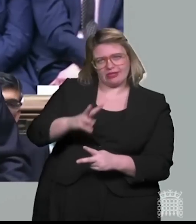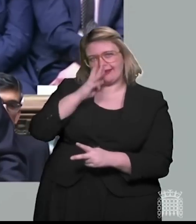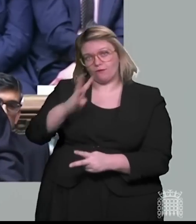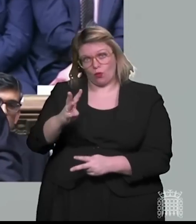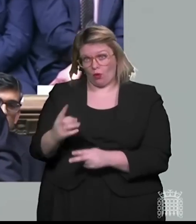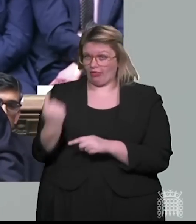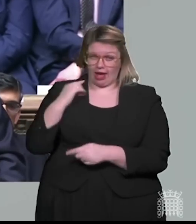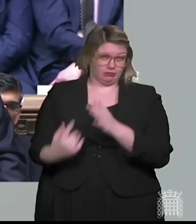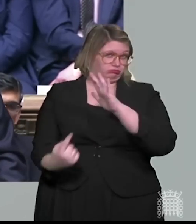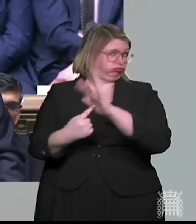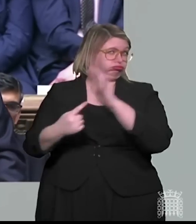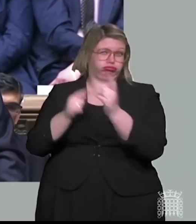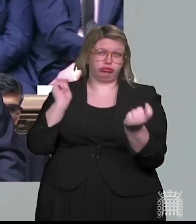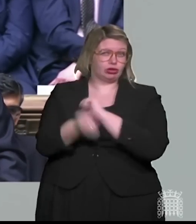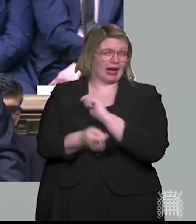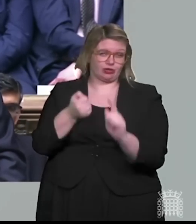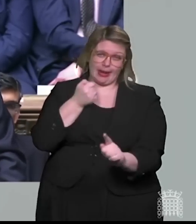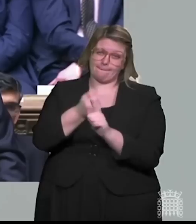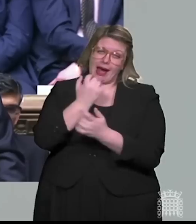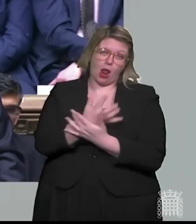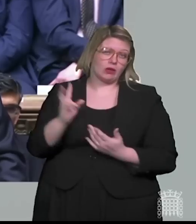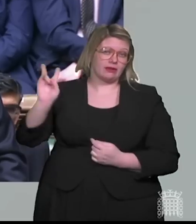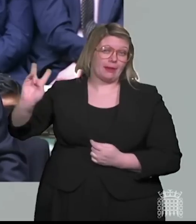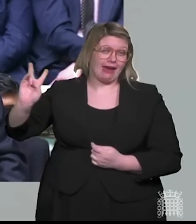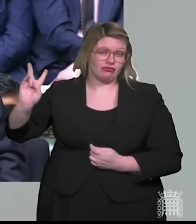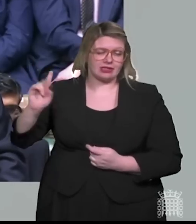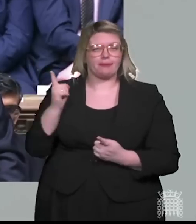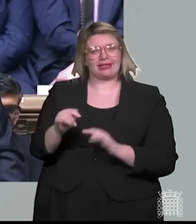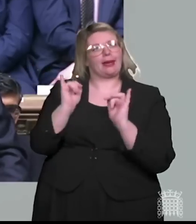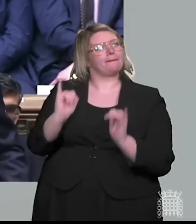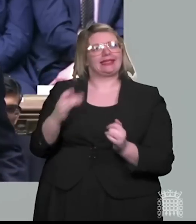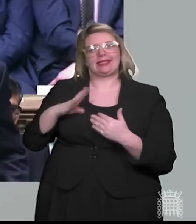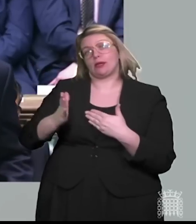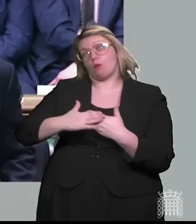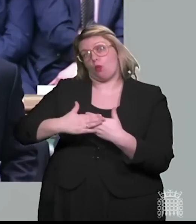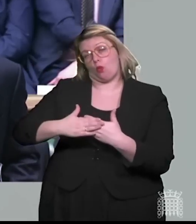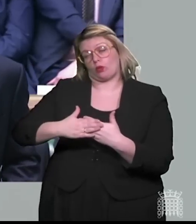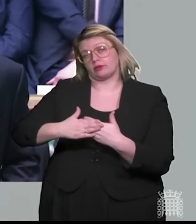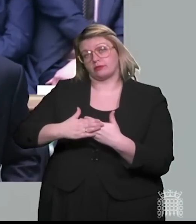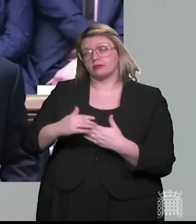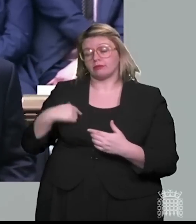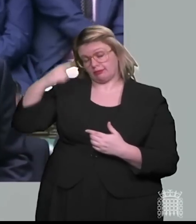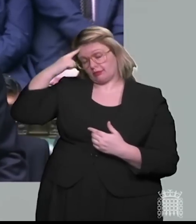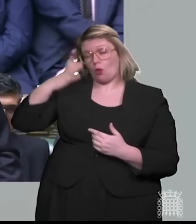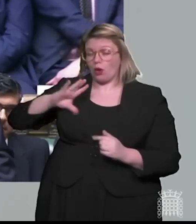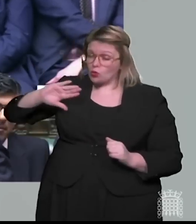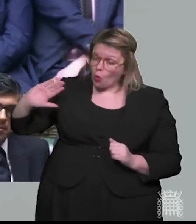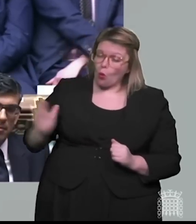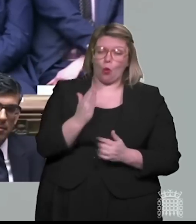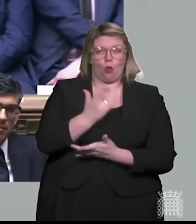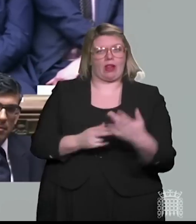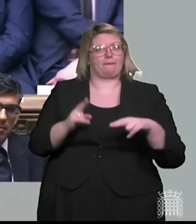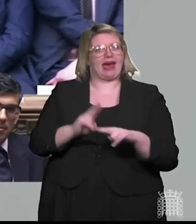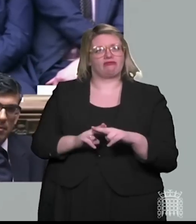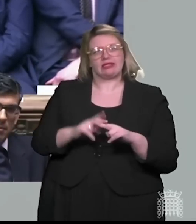a landmark reform, but not a complete one. I don't want any parent with a child under 5